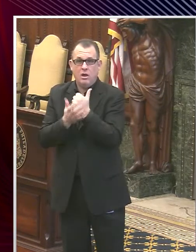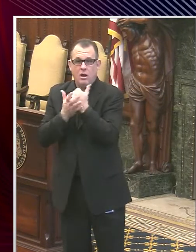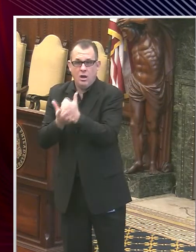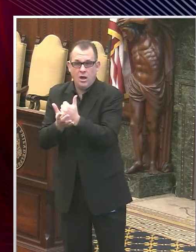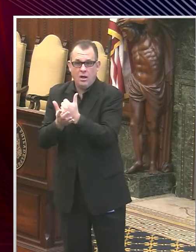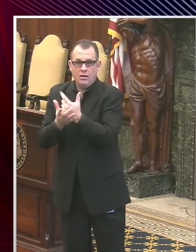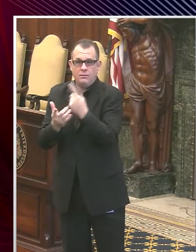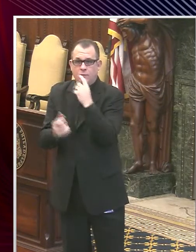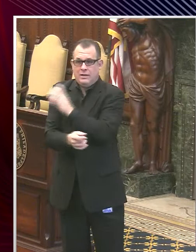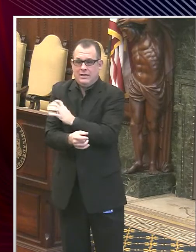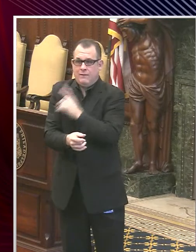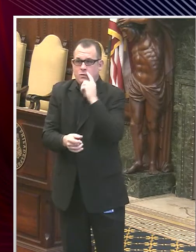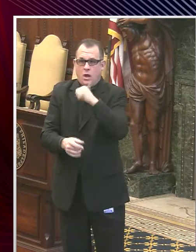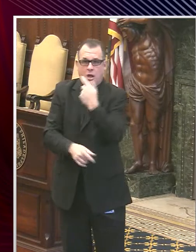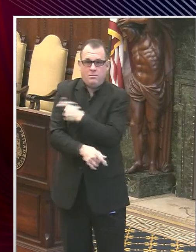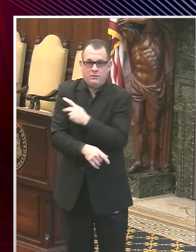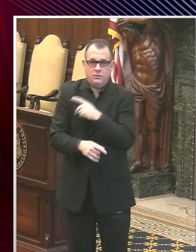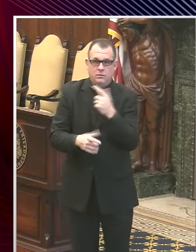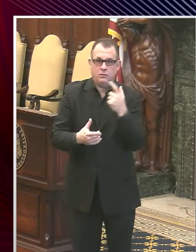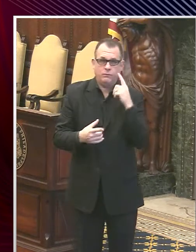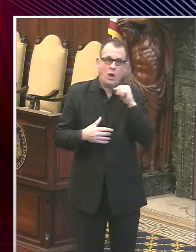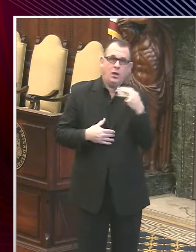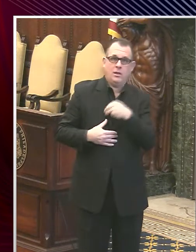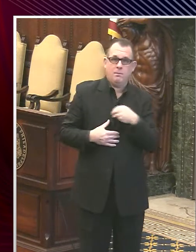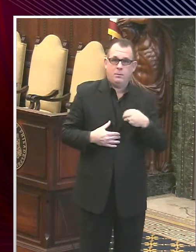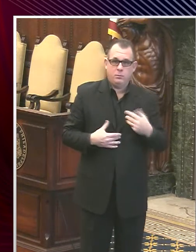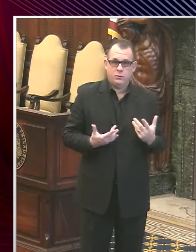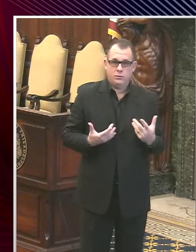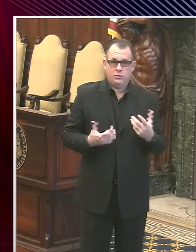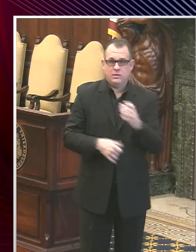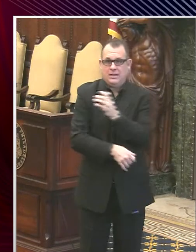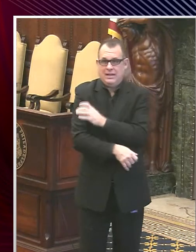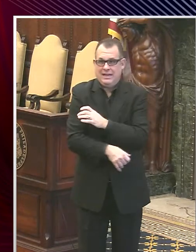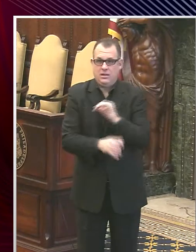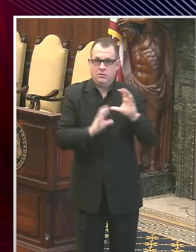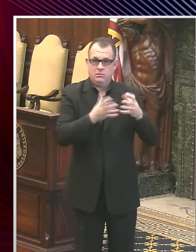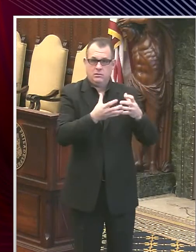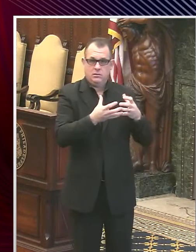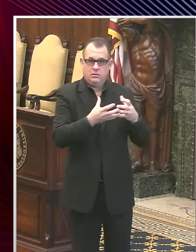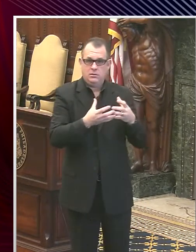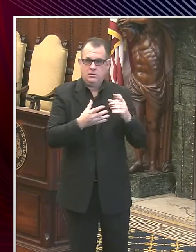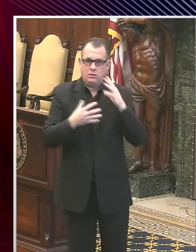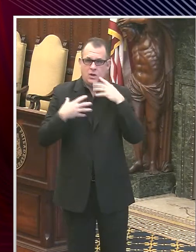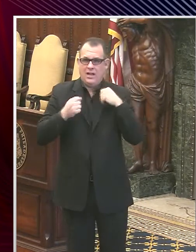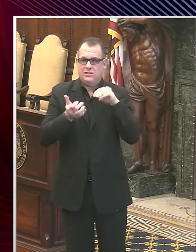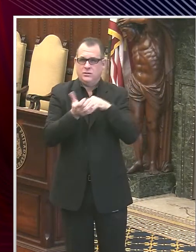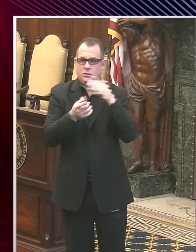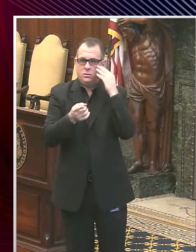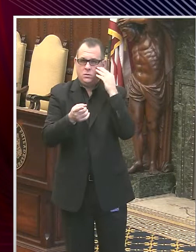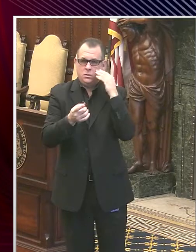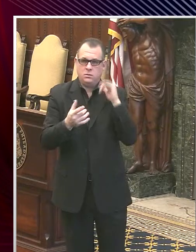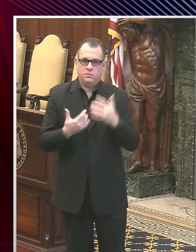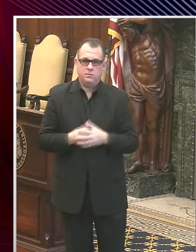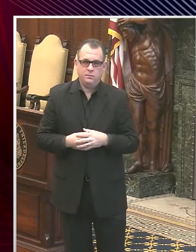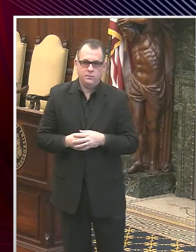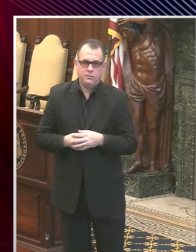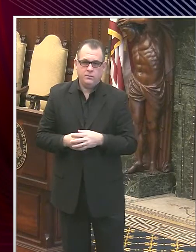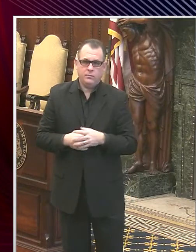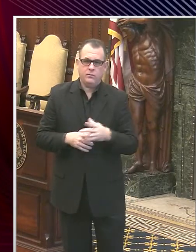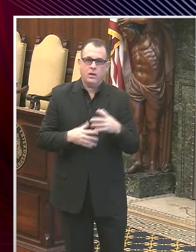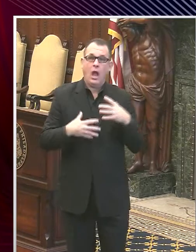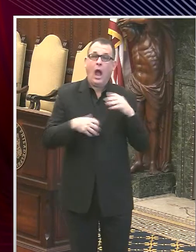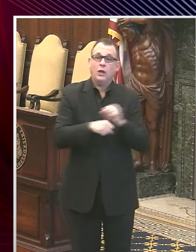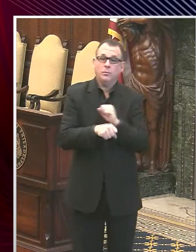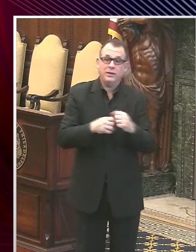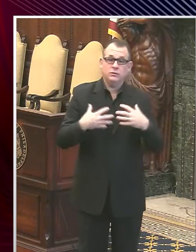for others, such as their patients or community members. Then clinics, like our federally qualified health centers, and occupational